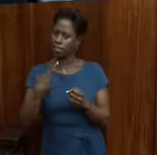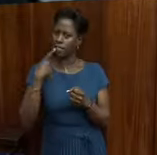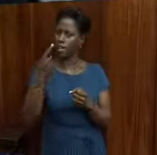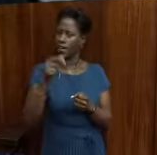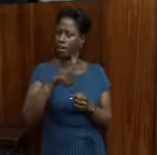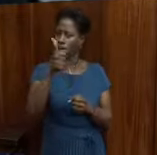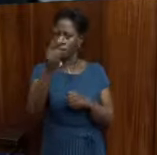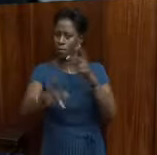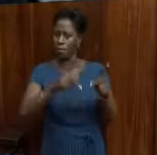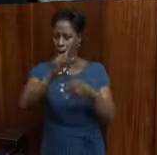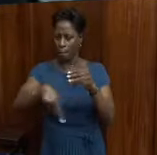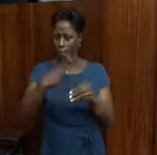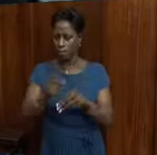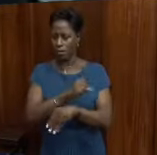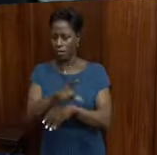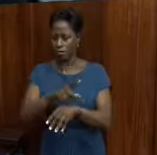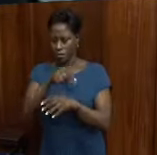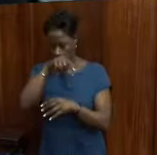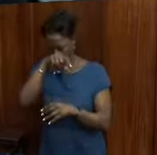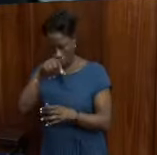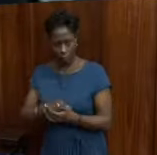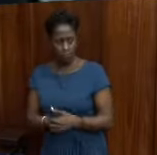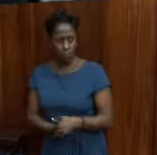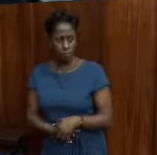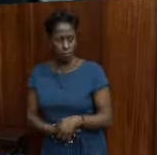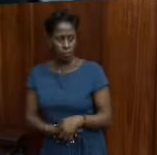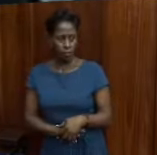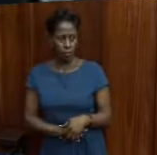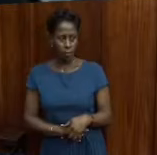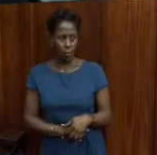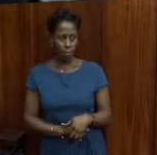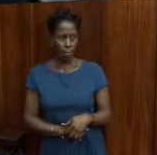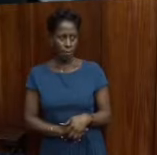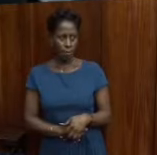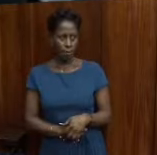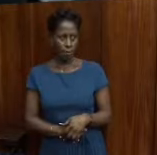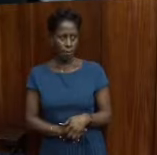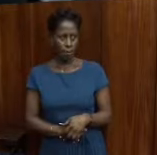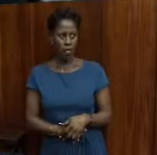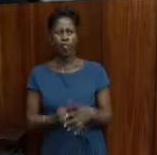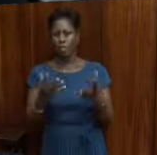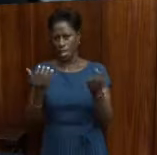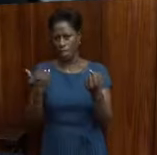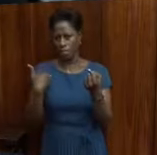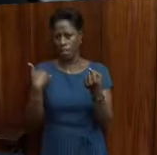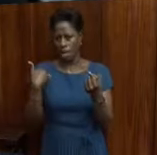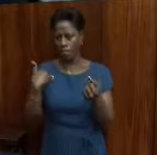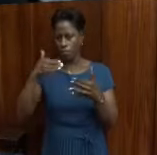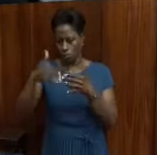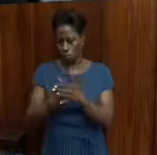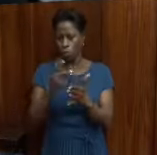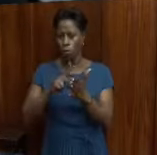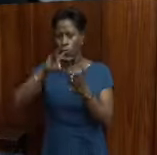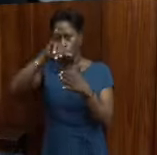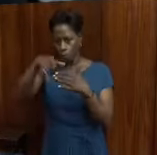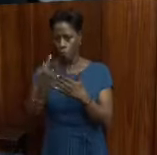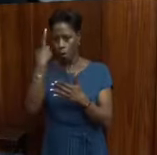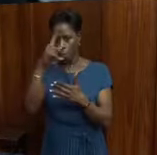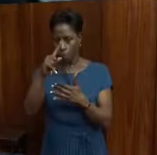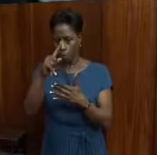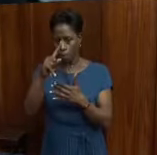In 2022, we intend to leverage far more the presence of the diaspora. We'll also consider measures to extend our